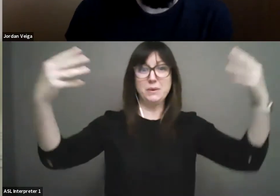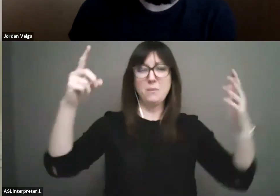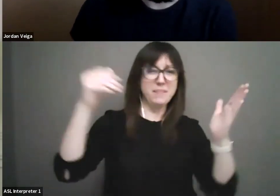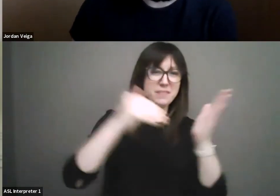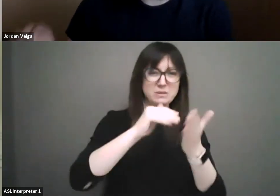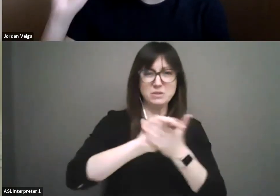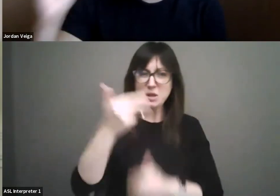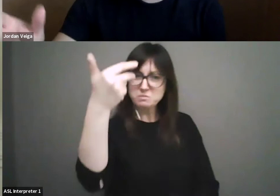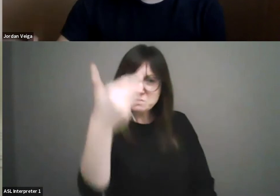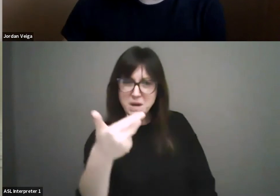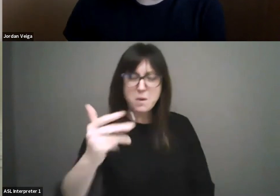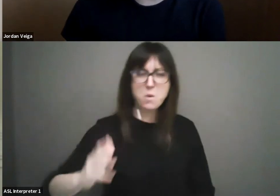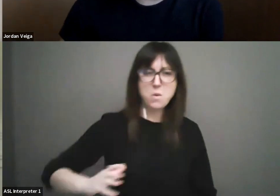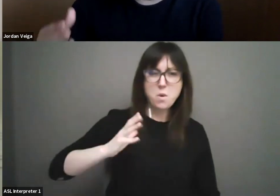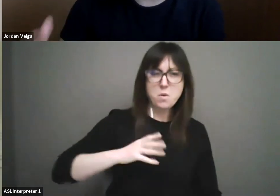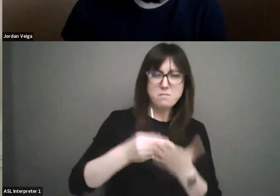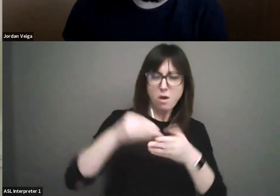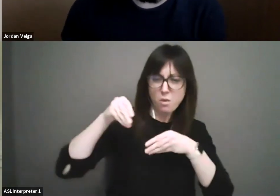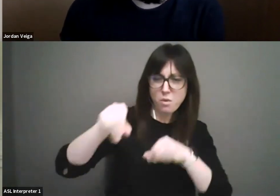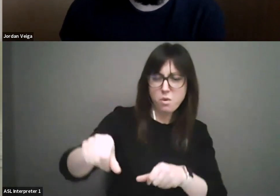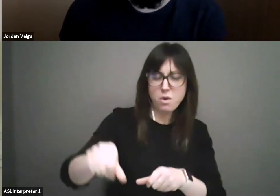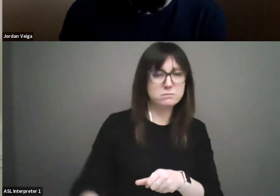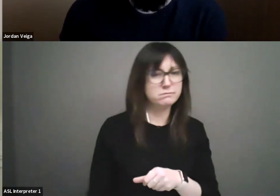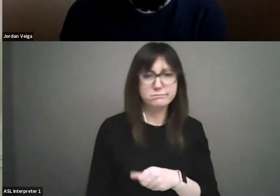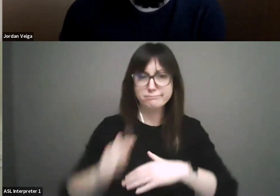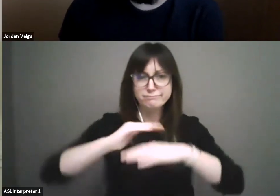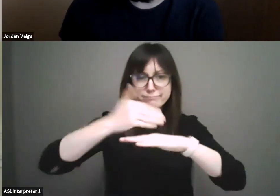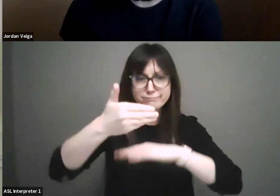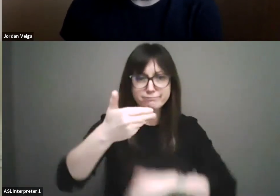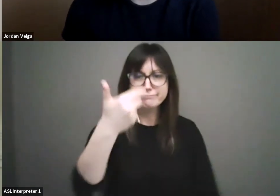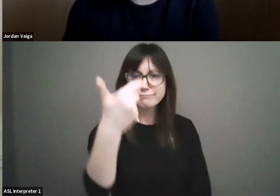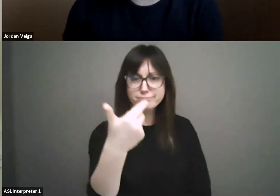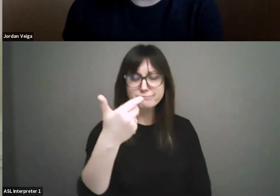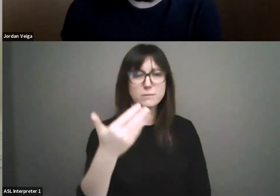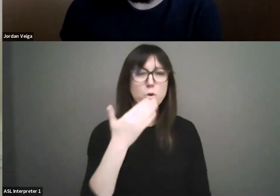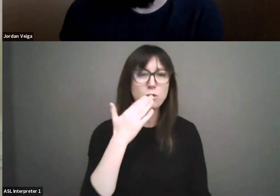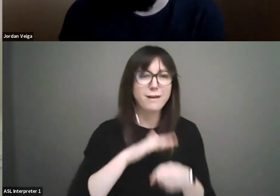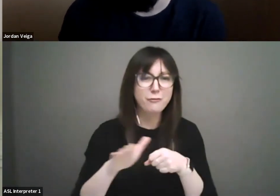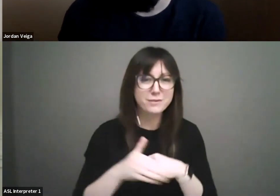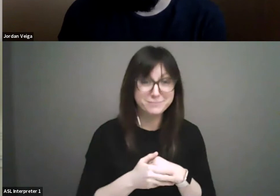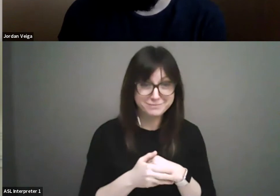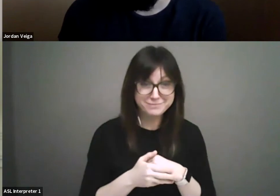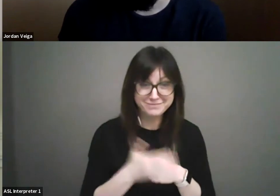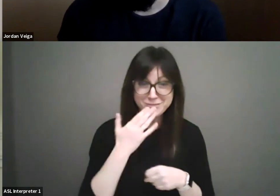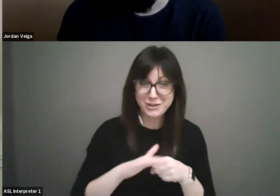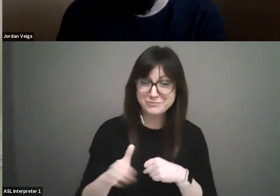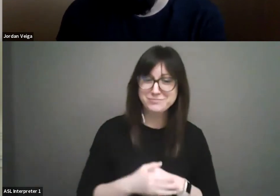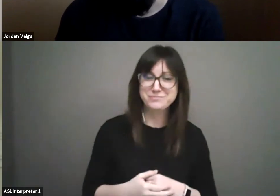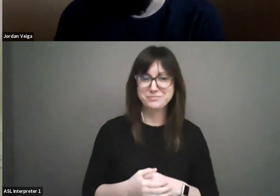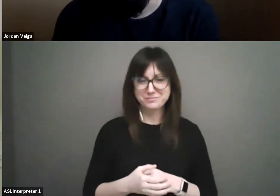camera. What you're working with right now on your laptop is great, and it's exactly what you need.